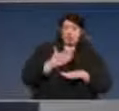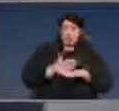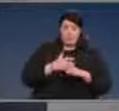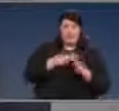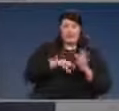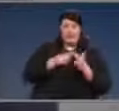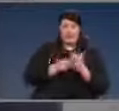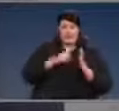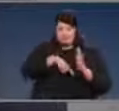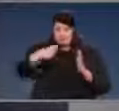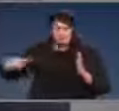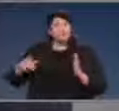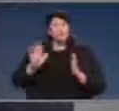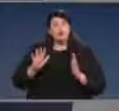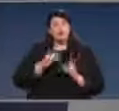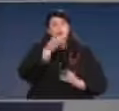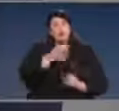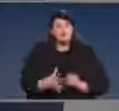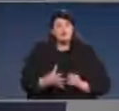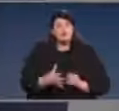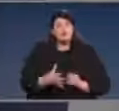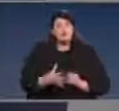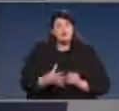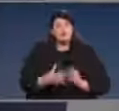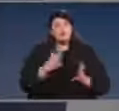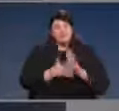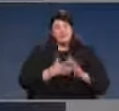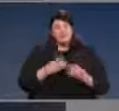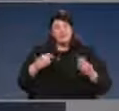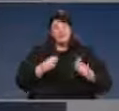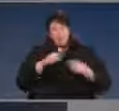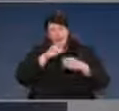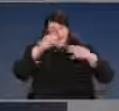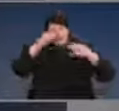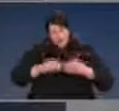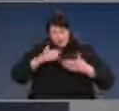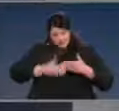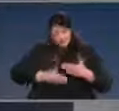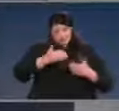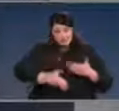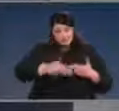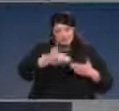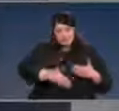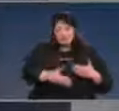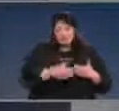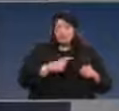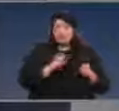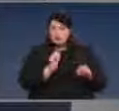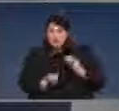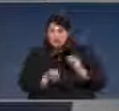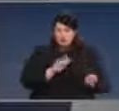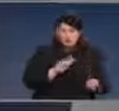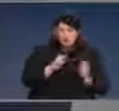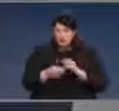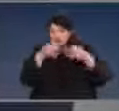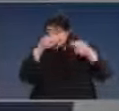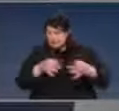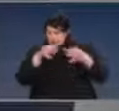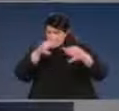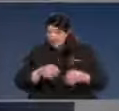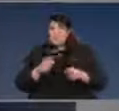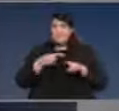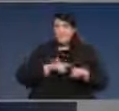JobKeeper. And businesses will be making lots of decisions over the next couple of months. The government is making lots of decisions over the next couple of months.